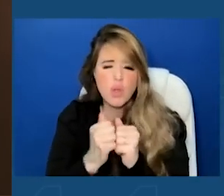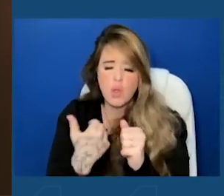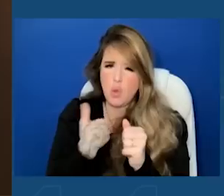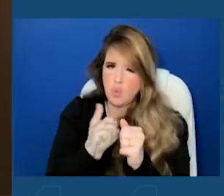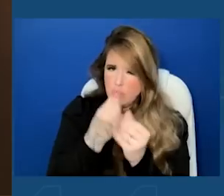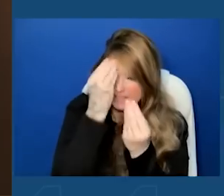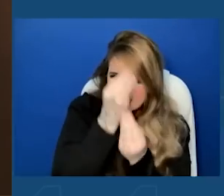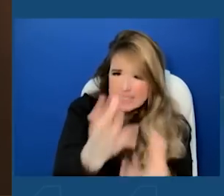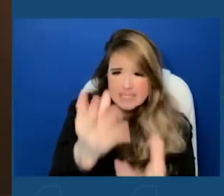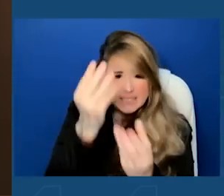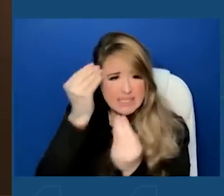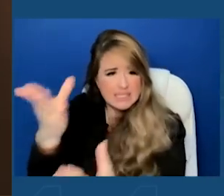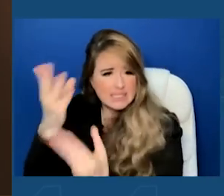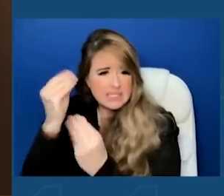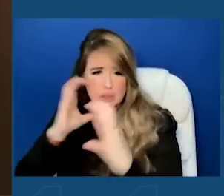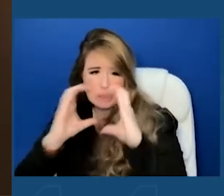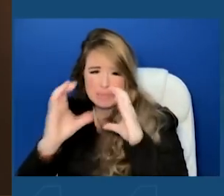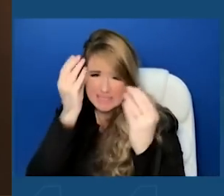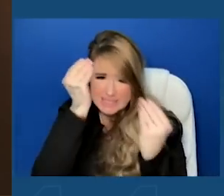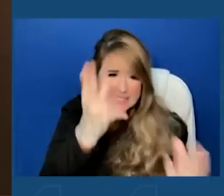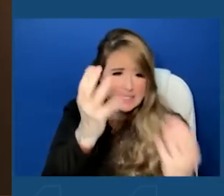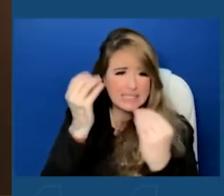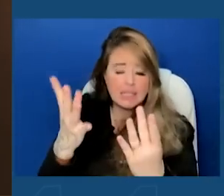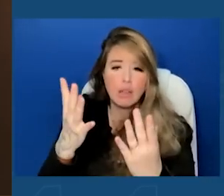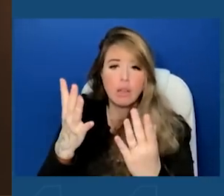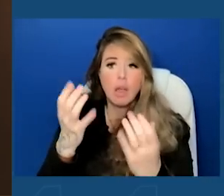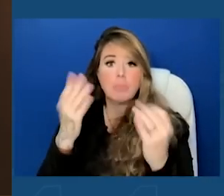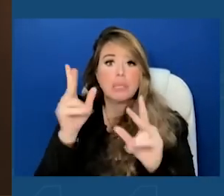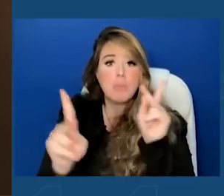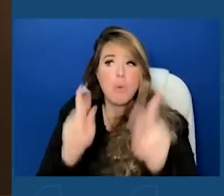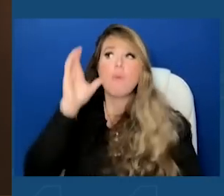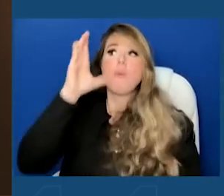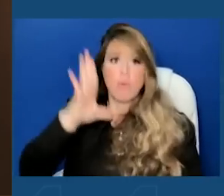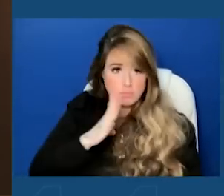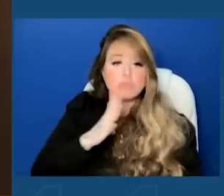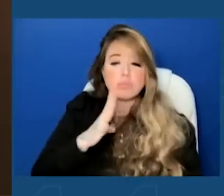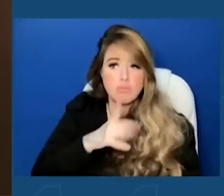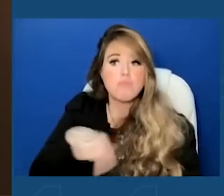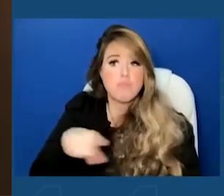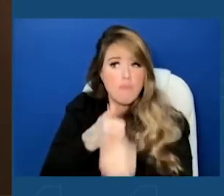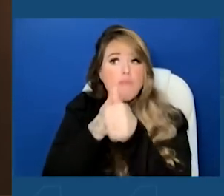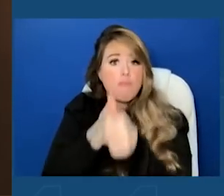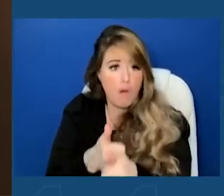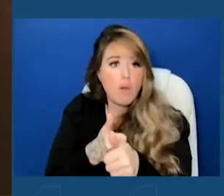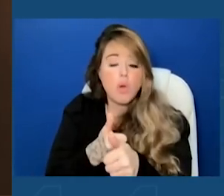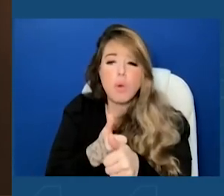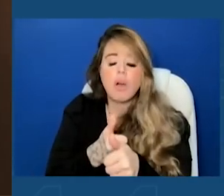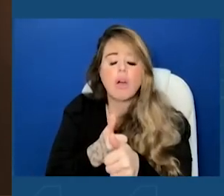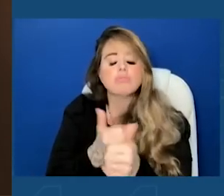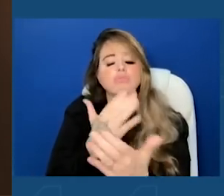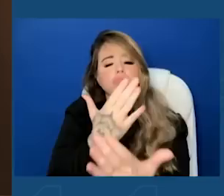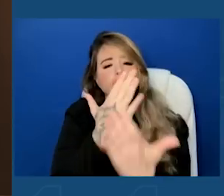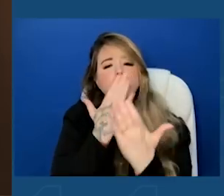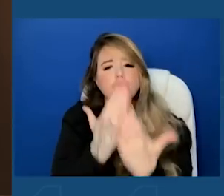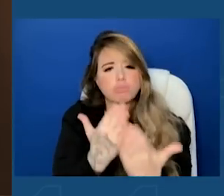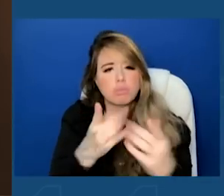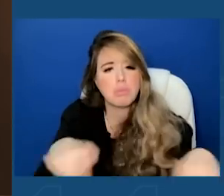of people that heeded those messages, I say thank you. That has helped